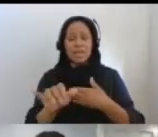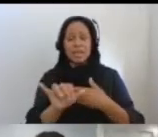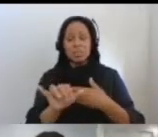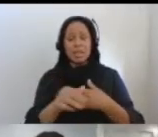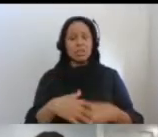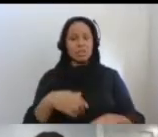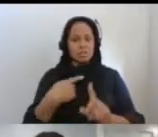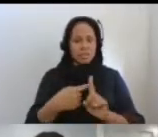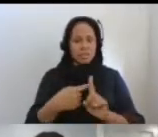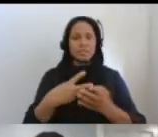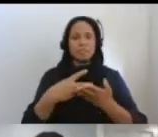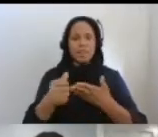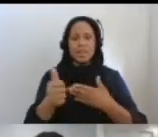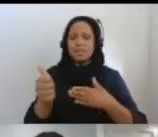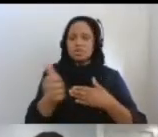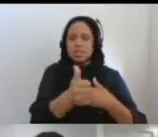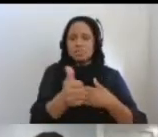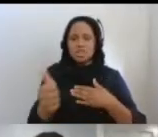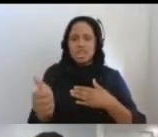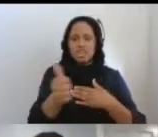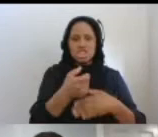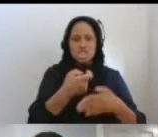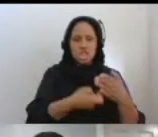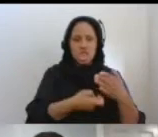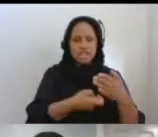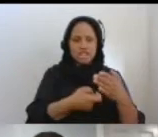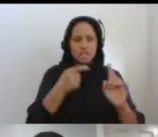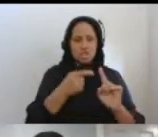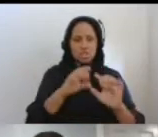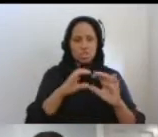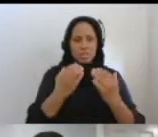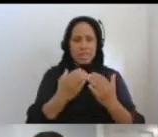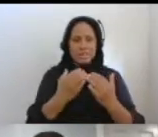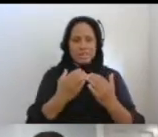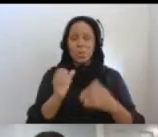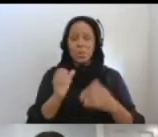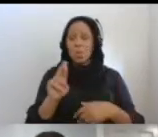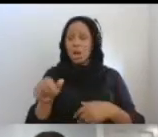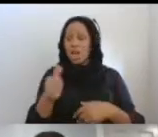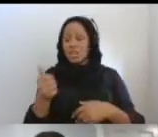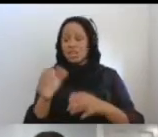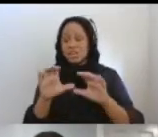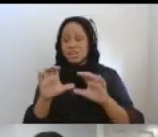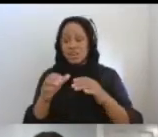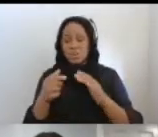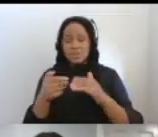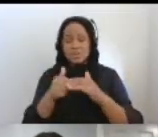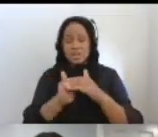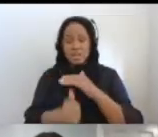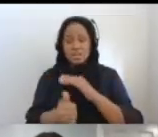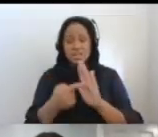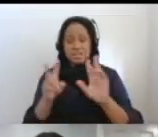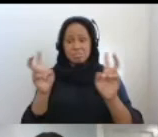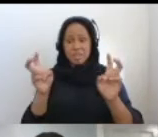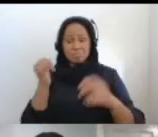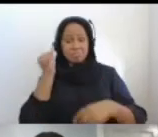fro community classes or other categories that are in this sort of big umbrella. So if